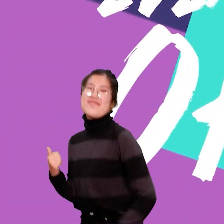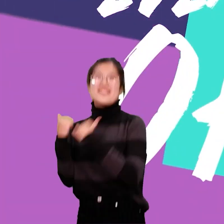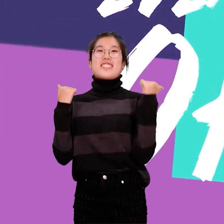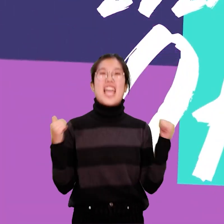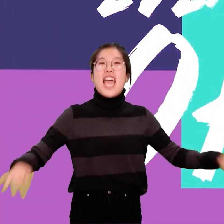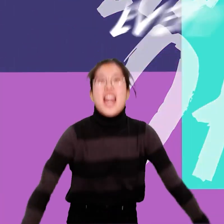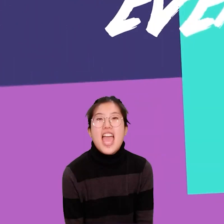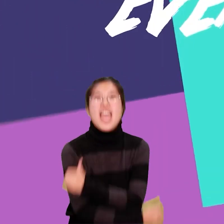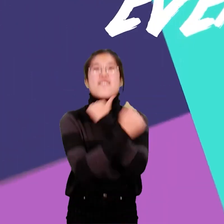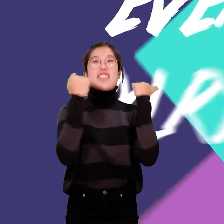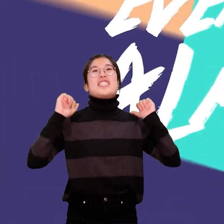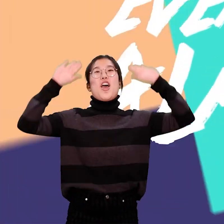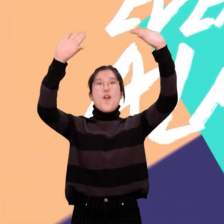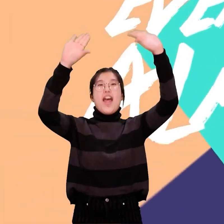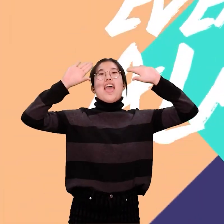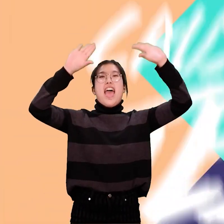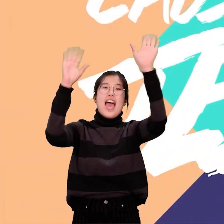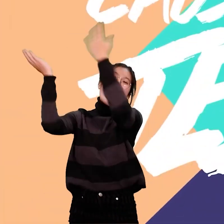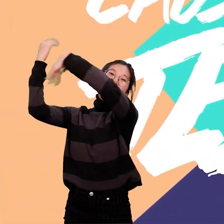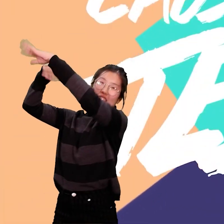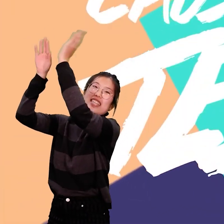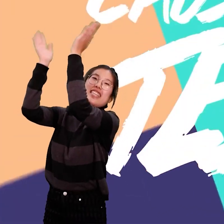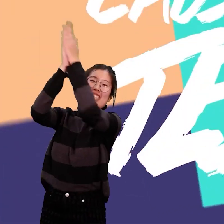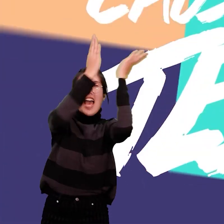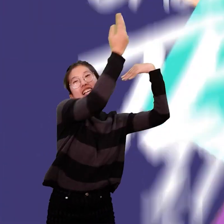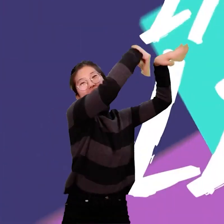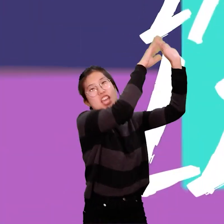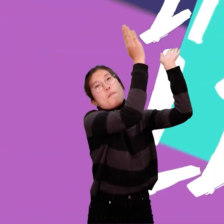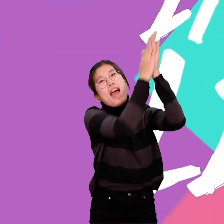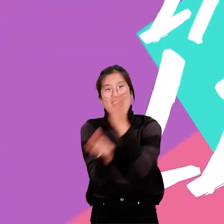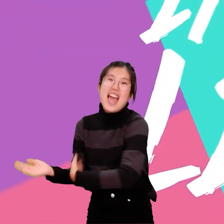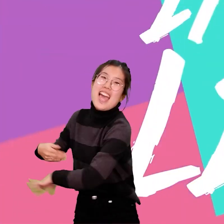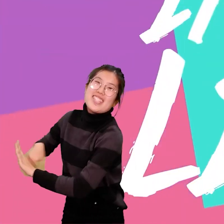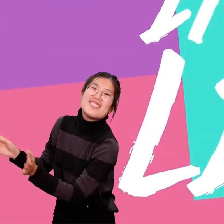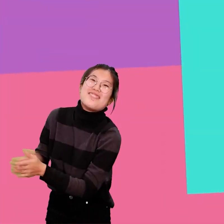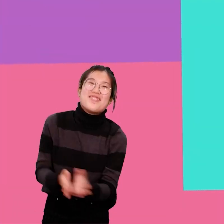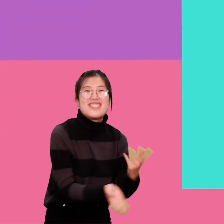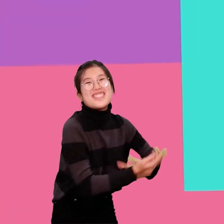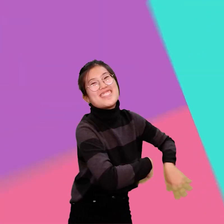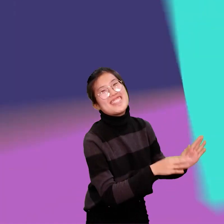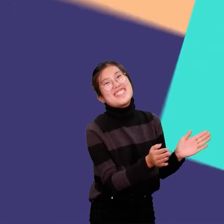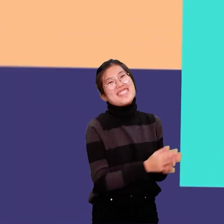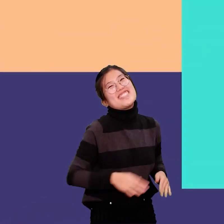Everything's okay, everything's alright, 'cause I got Jesus in my life.